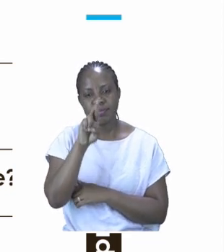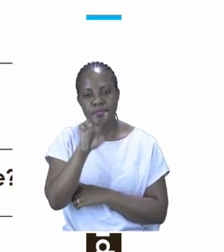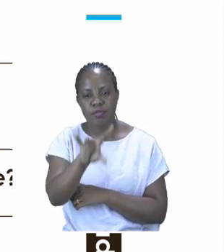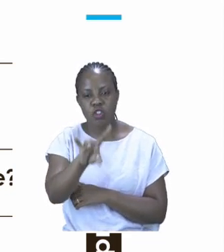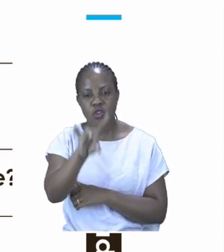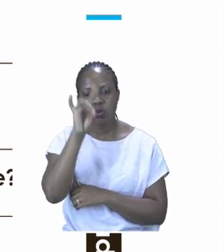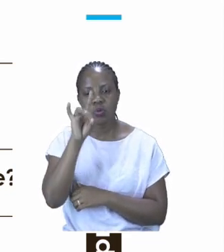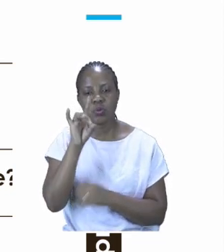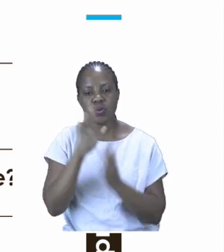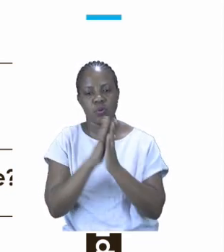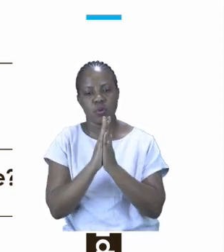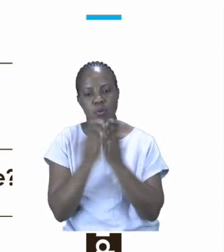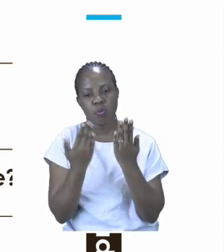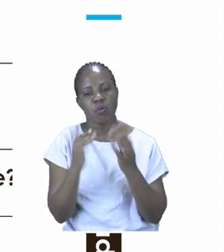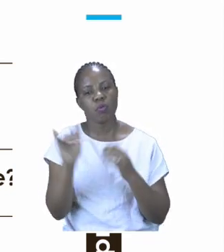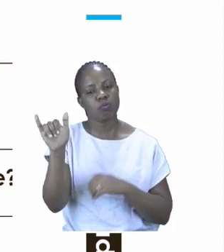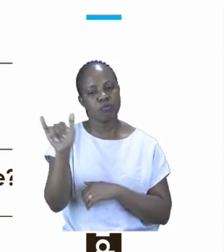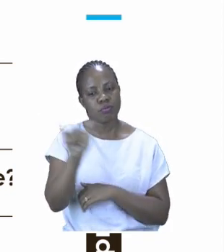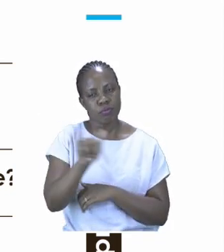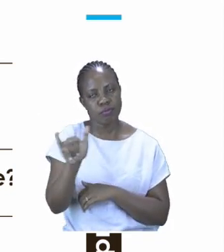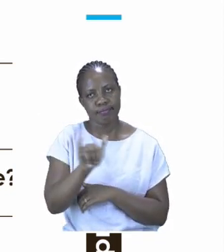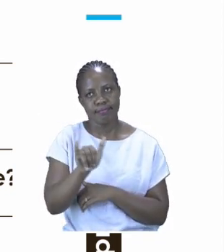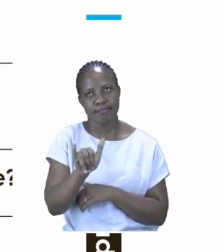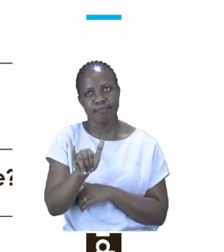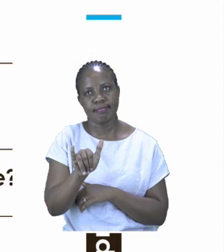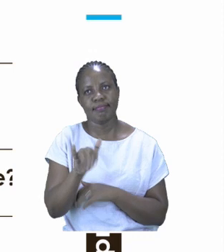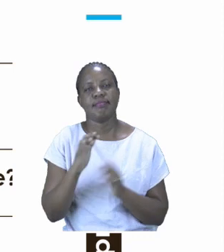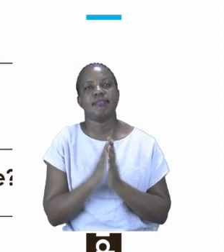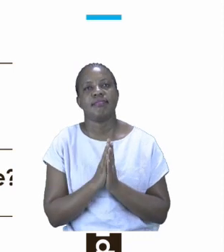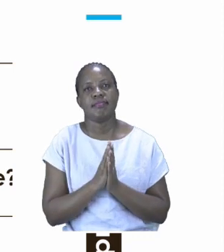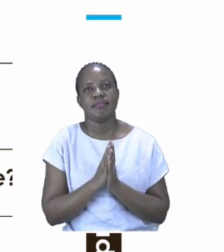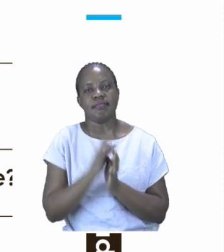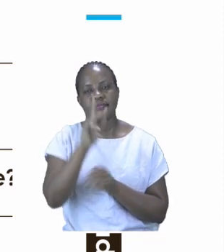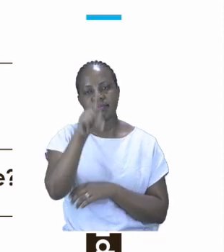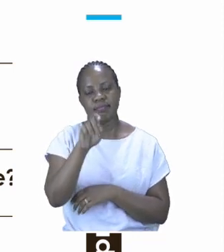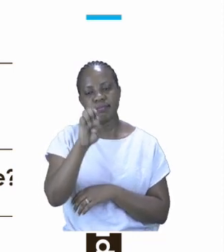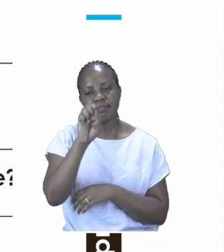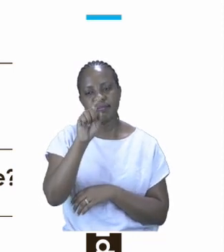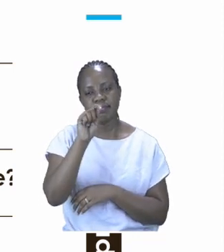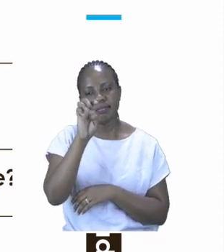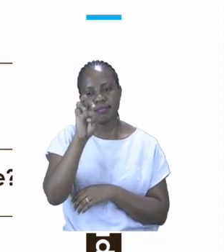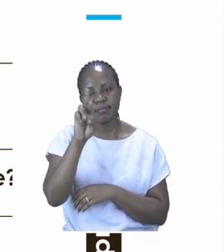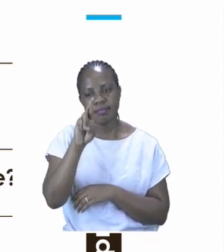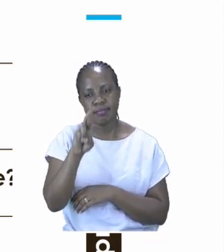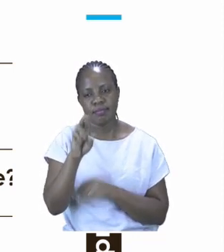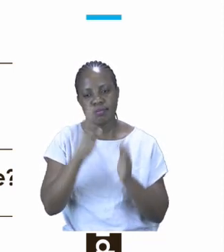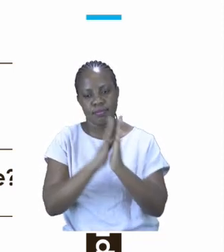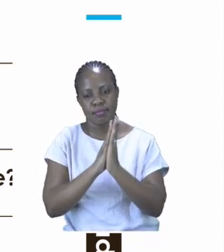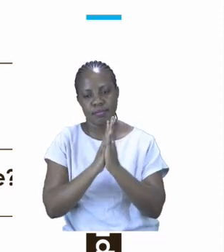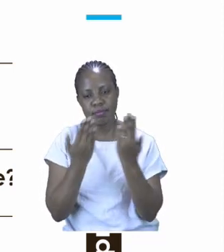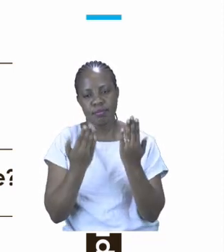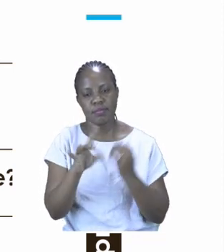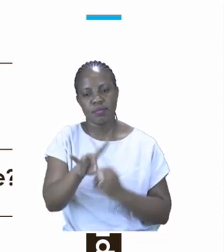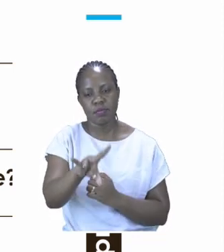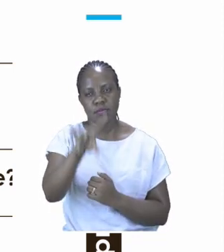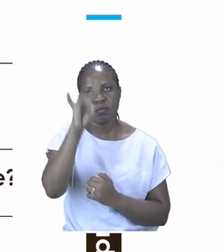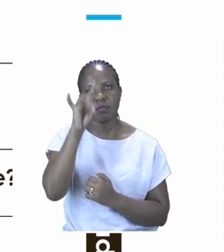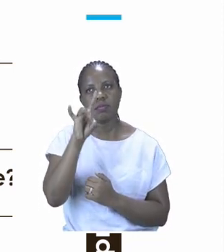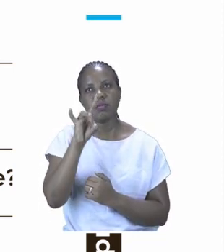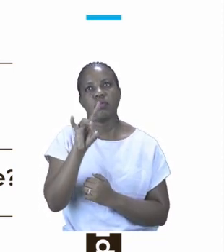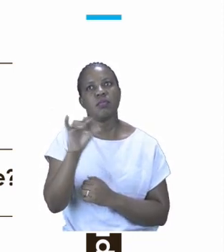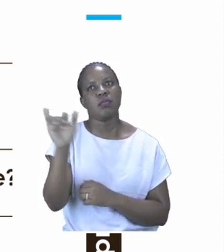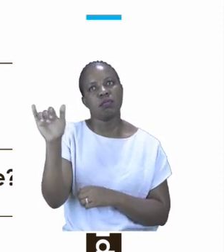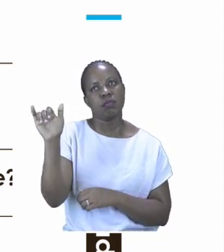Peter choose? Which book did Peter choose?